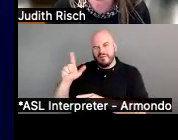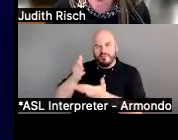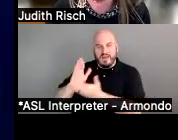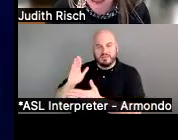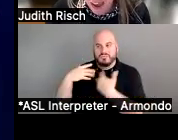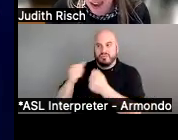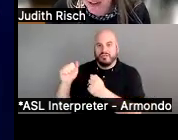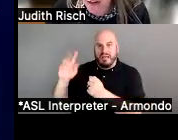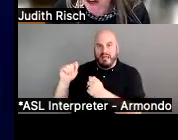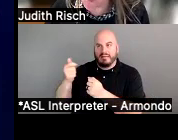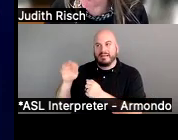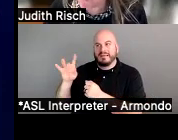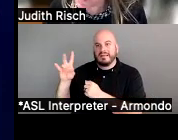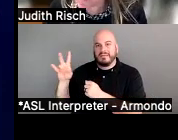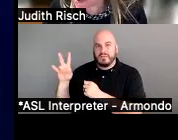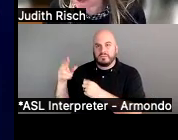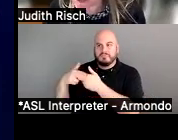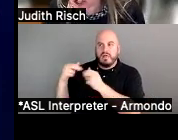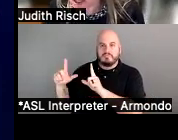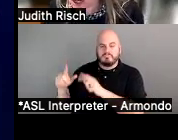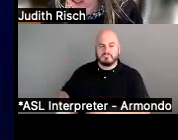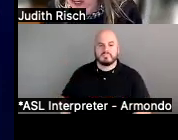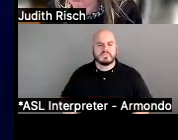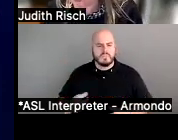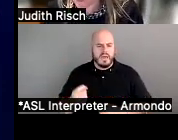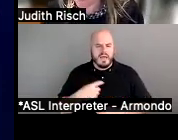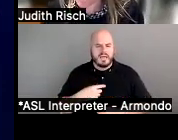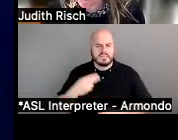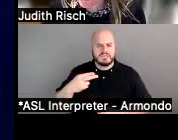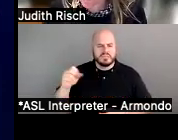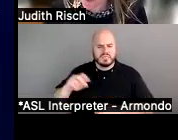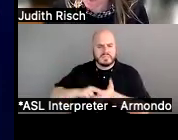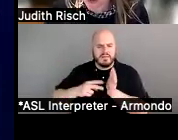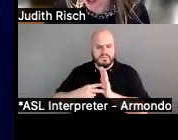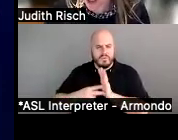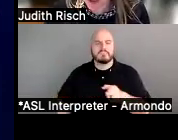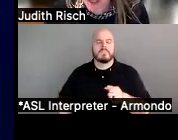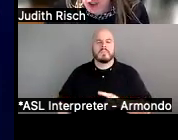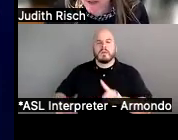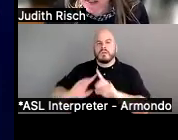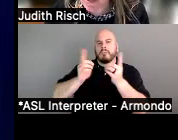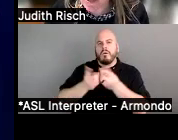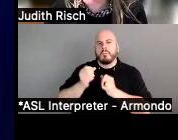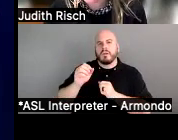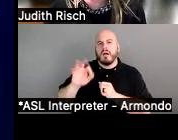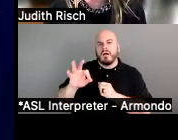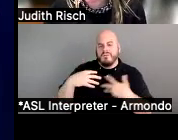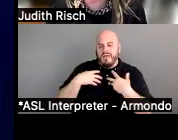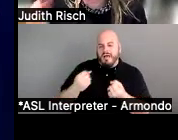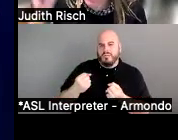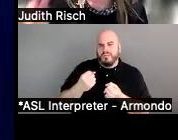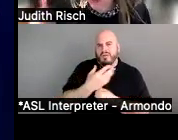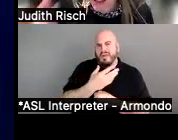about that? Oh, someone asked, what does HHS stand for? Department of Health and Human Services.